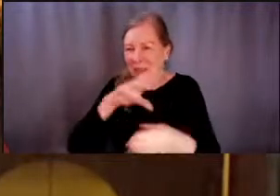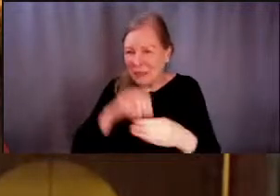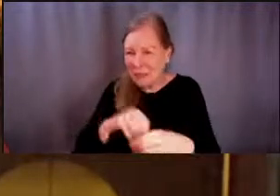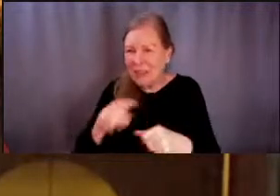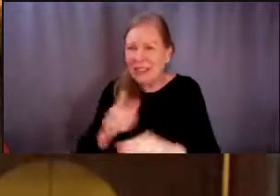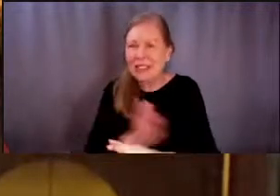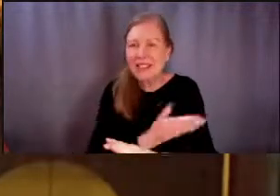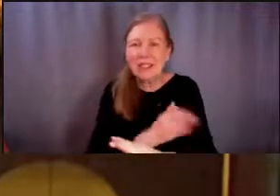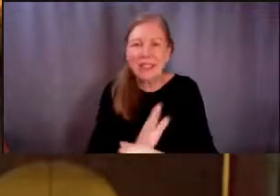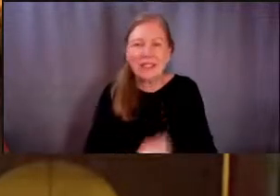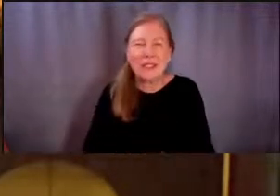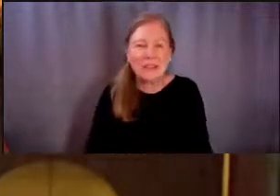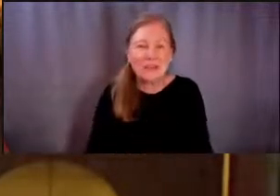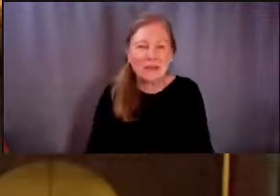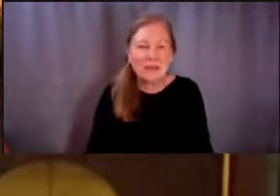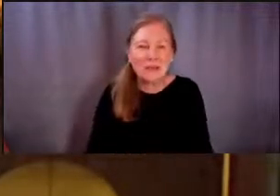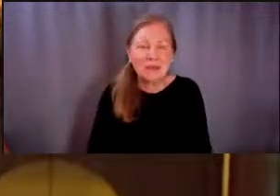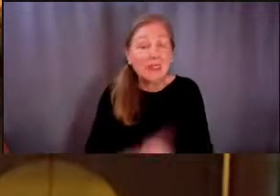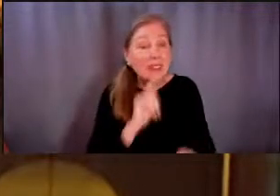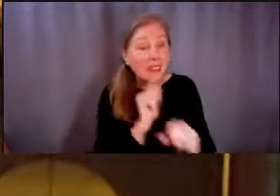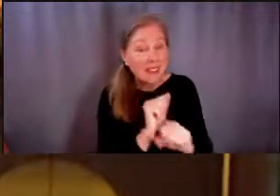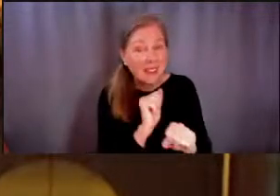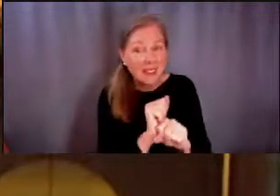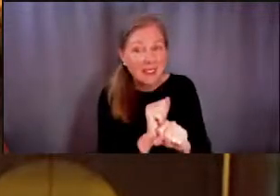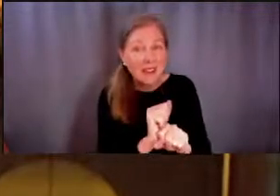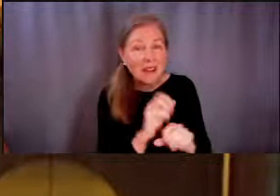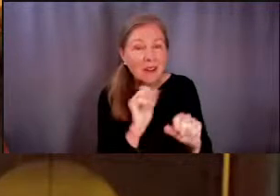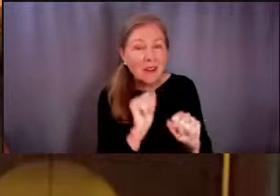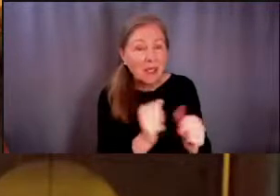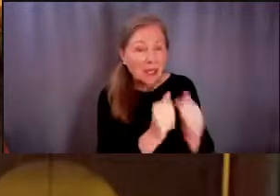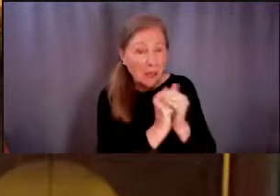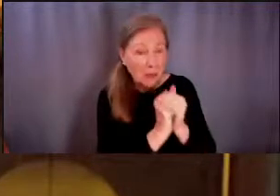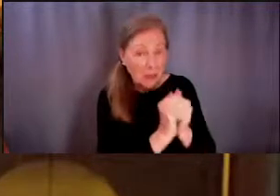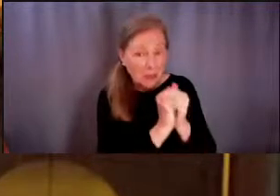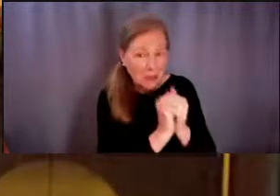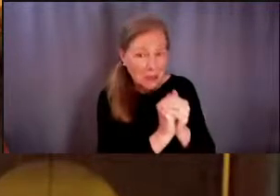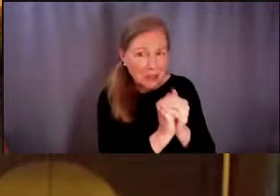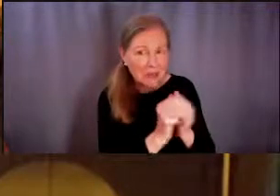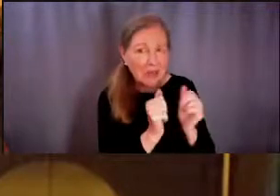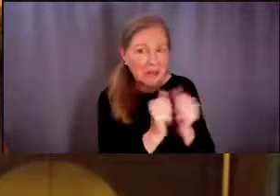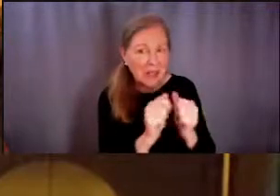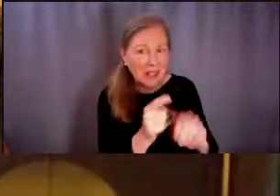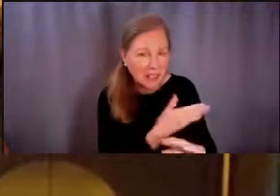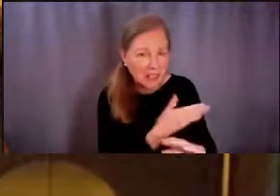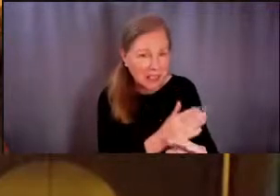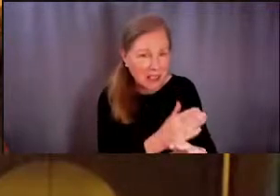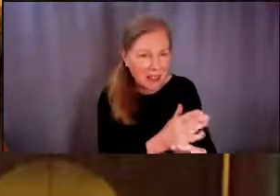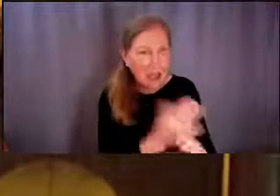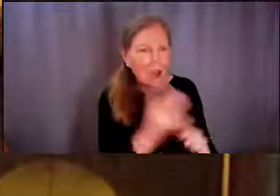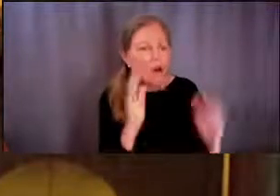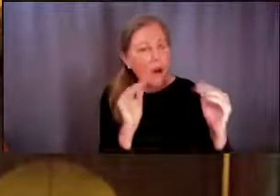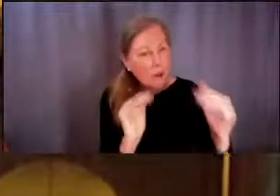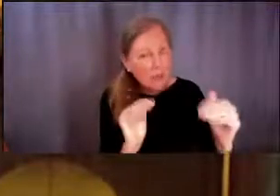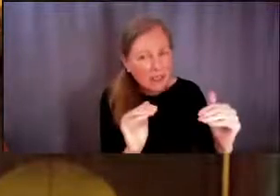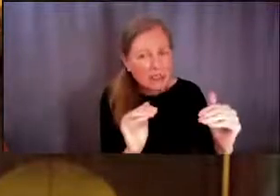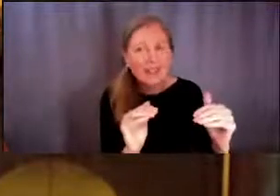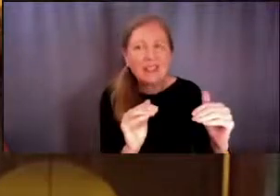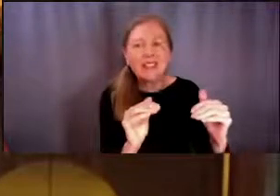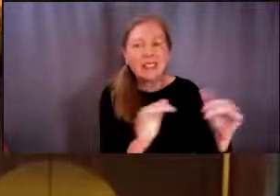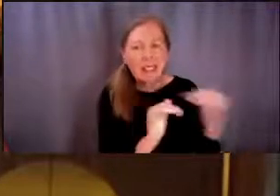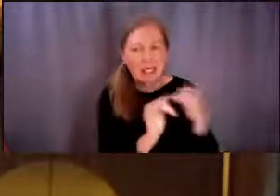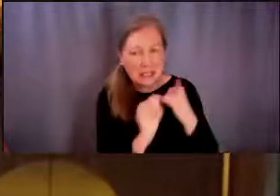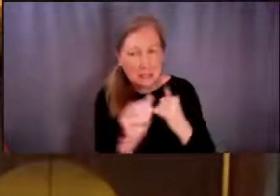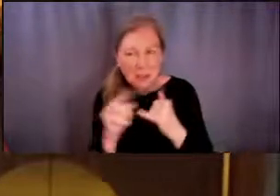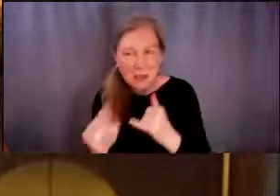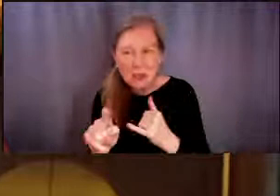up. We were definitely able to worship through doing the song, and we hope that you can worship with us through doing the song. Absolutely.